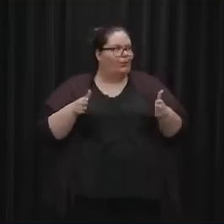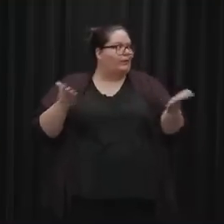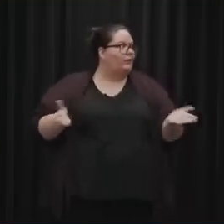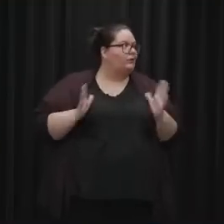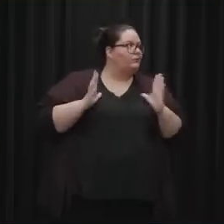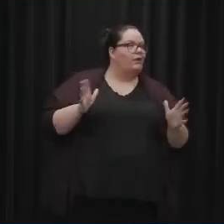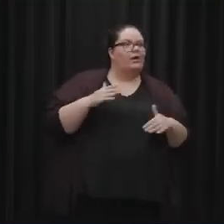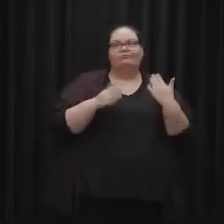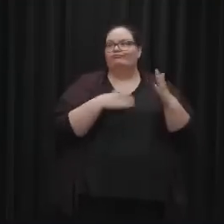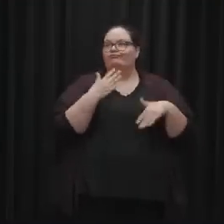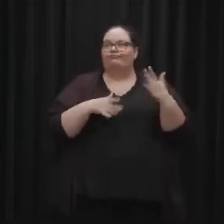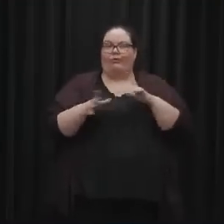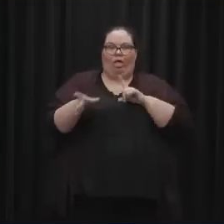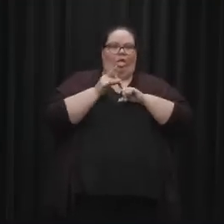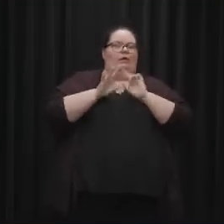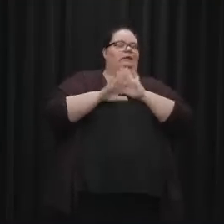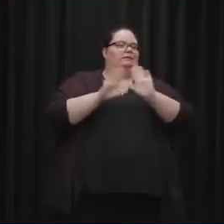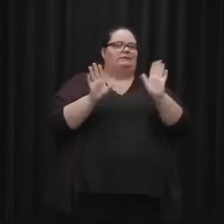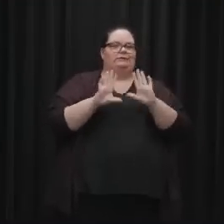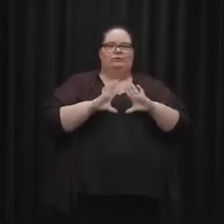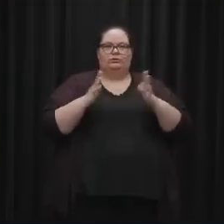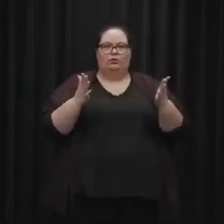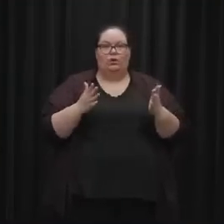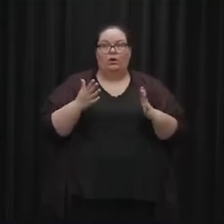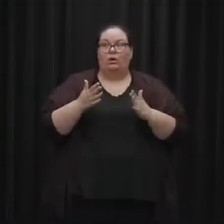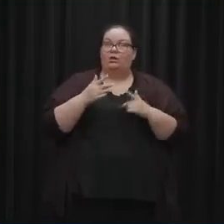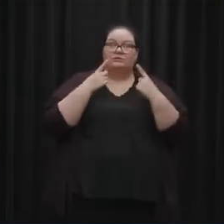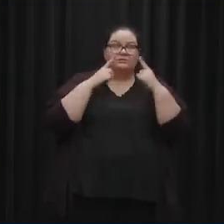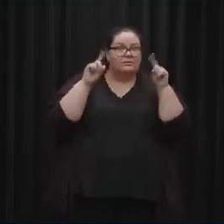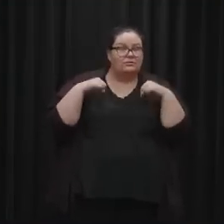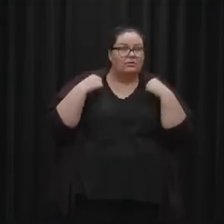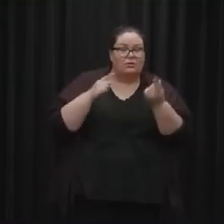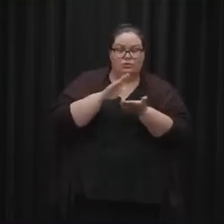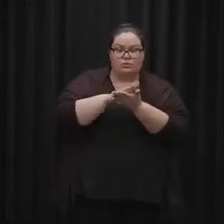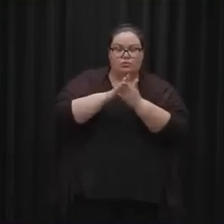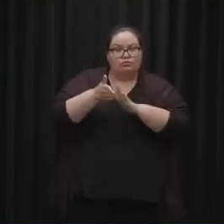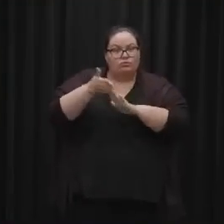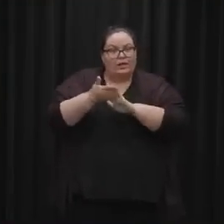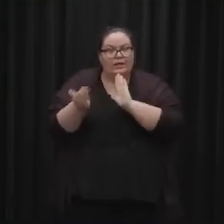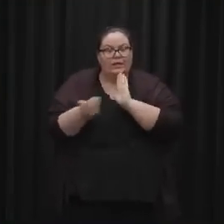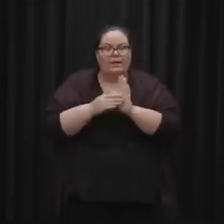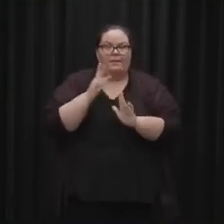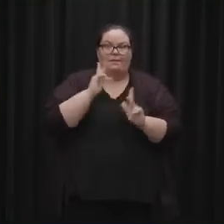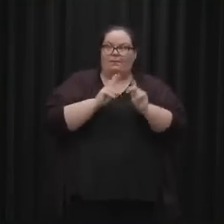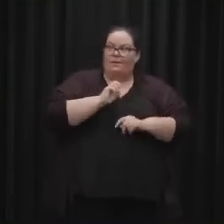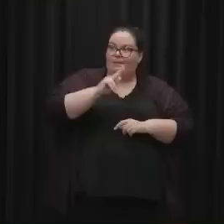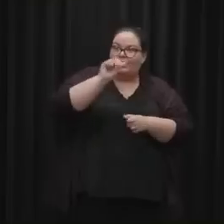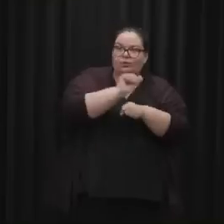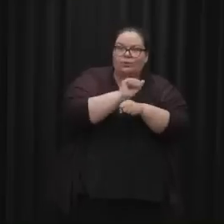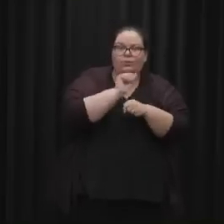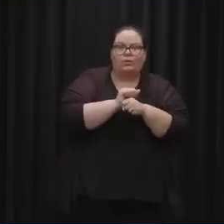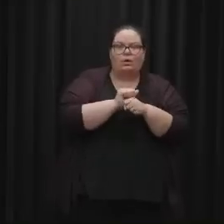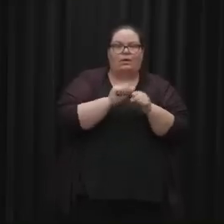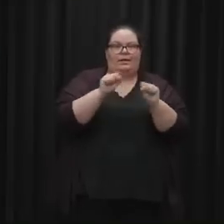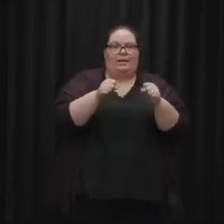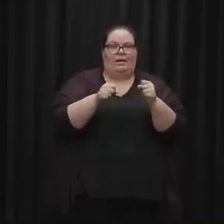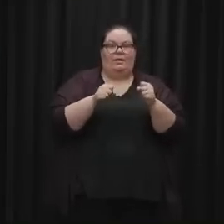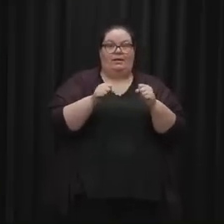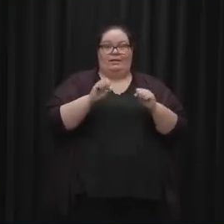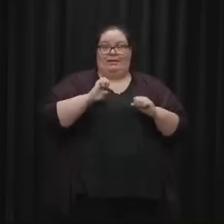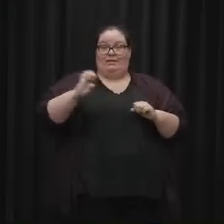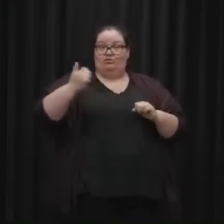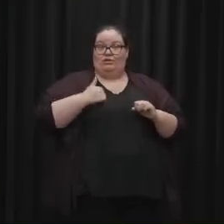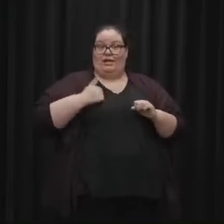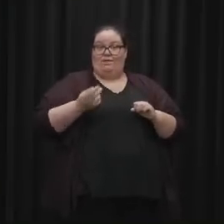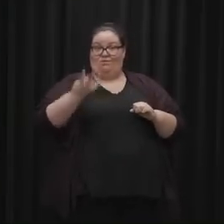though we've achieved this great amount of success, our schools are back up and running, people are working, people are able to interact within the Atlantic